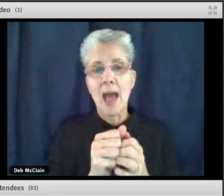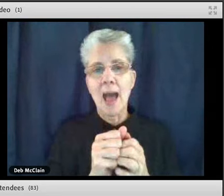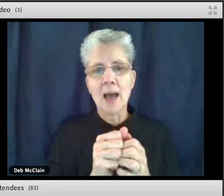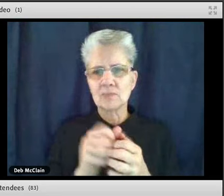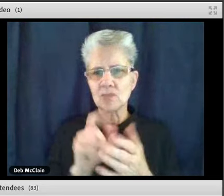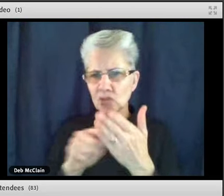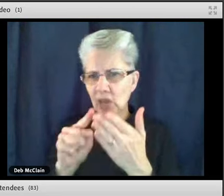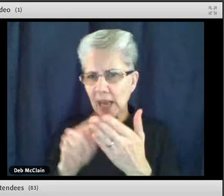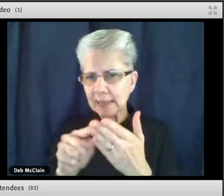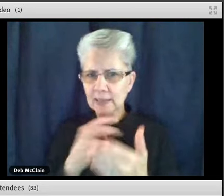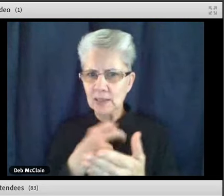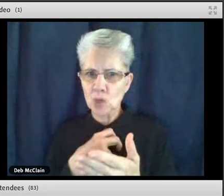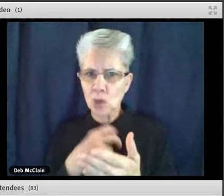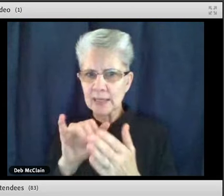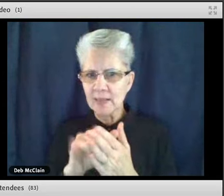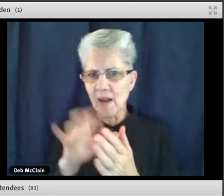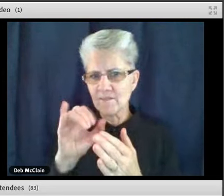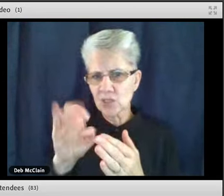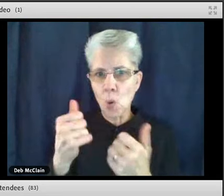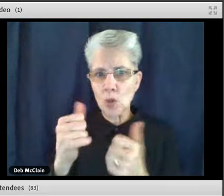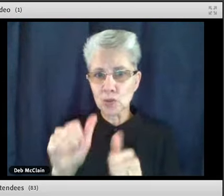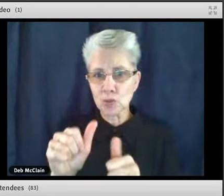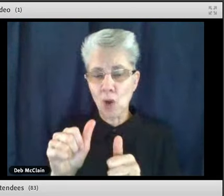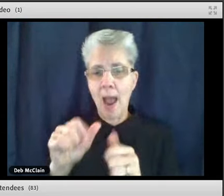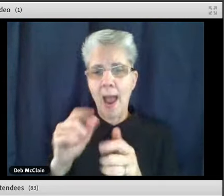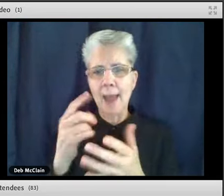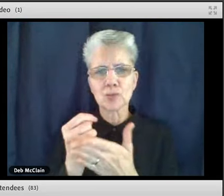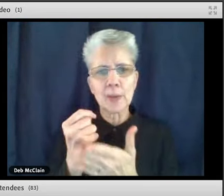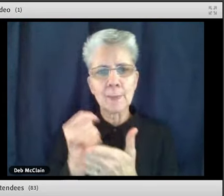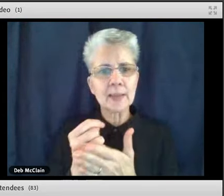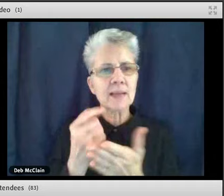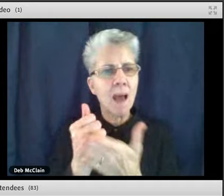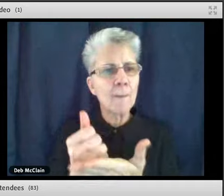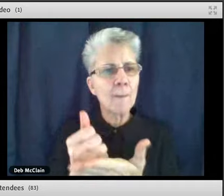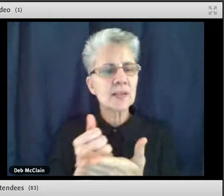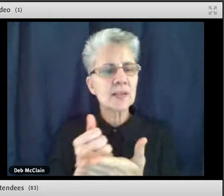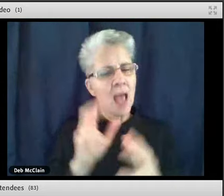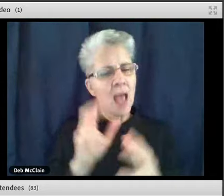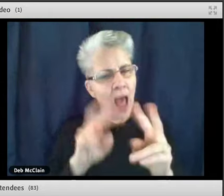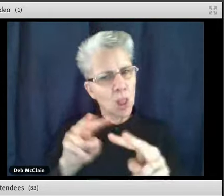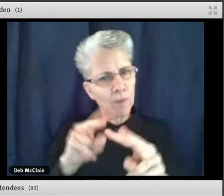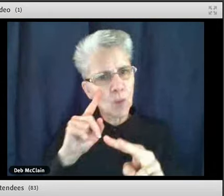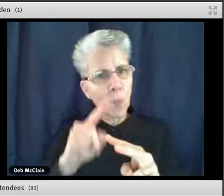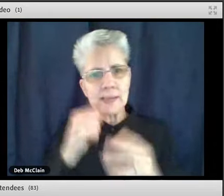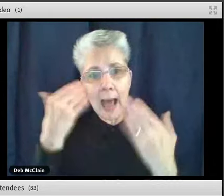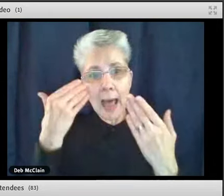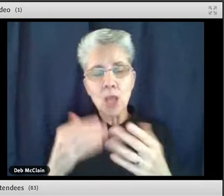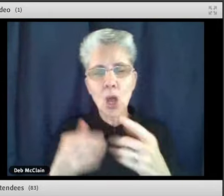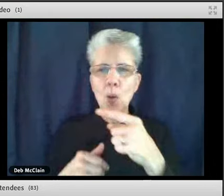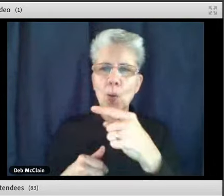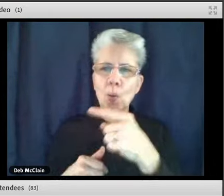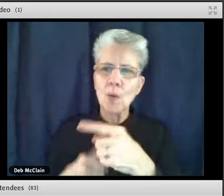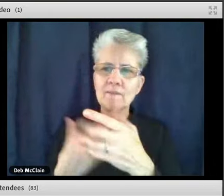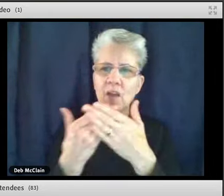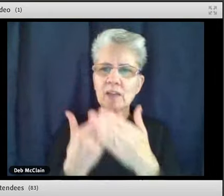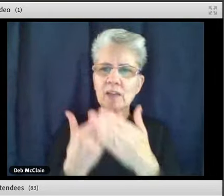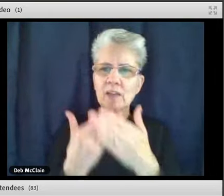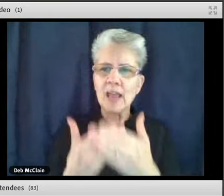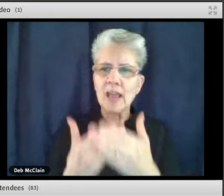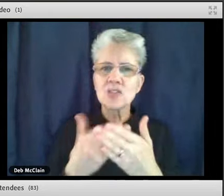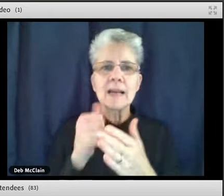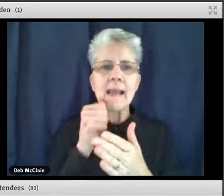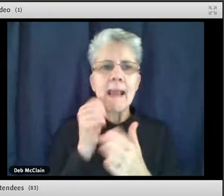sources that are doing fact reporting. They're neutral or balanced bias. And so you see there's a few things here in this top box,